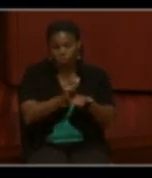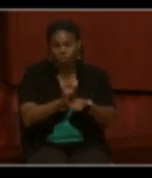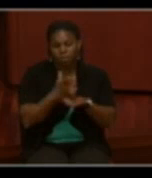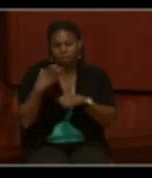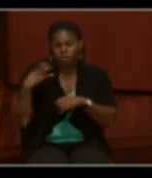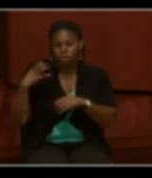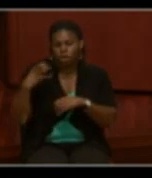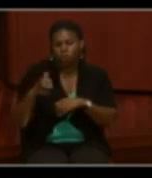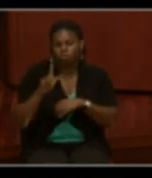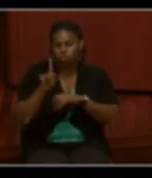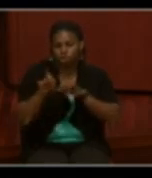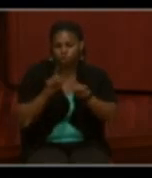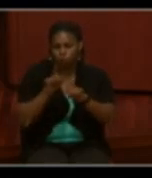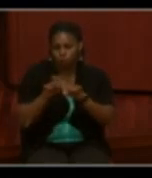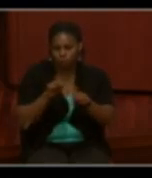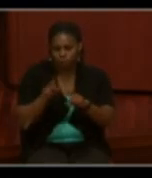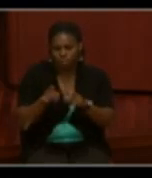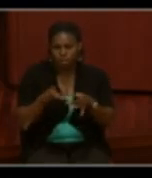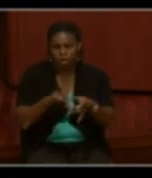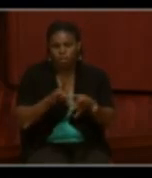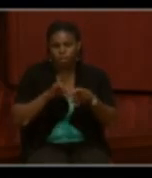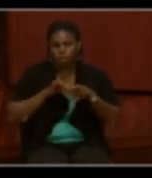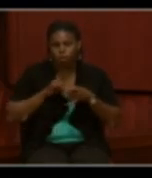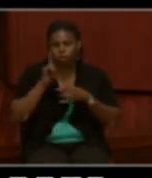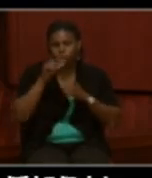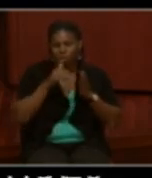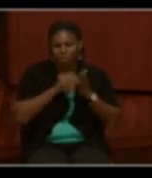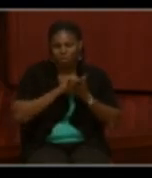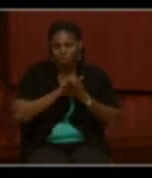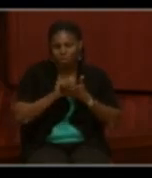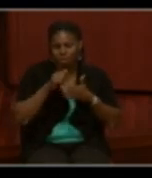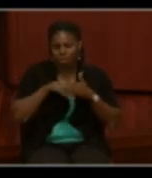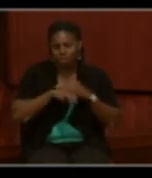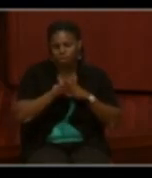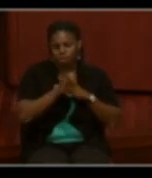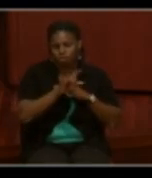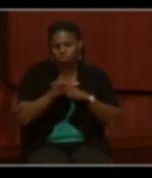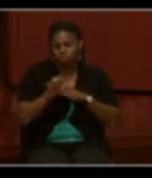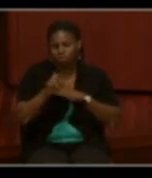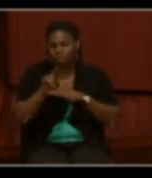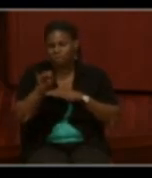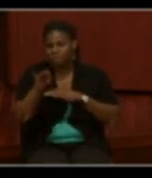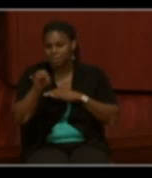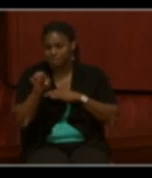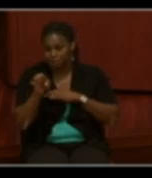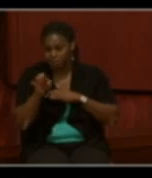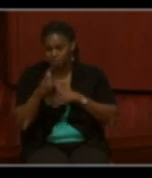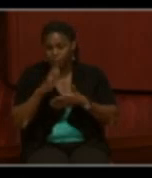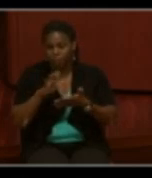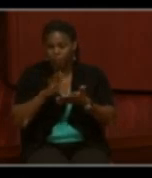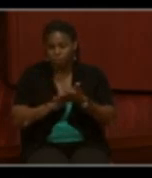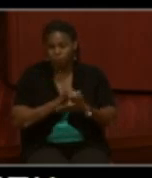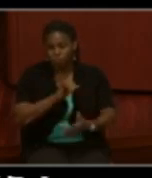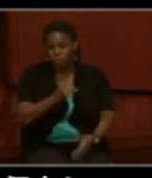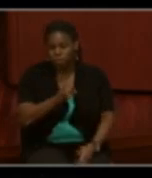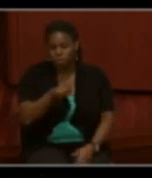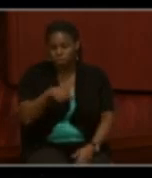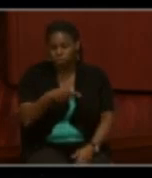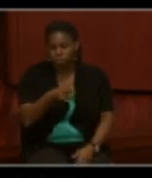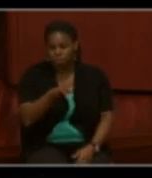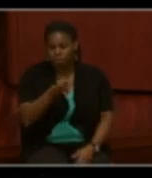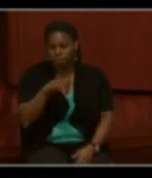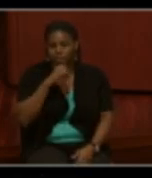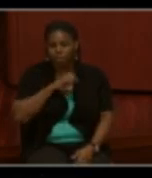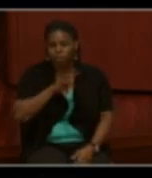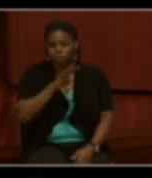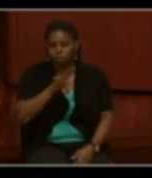survey. He owns $1,000 in real estate, according to the census. His wife, Josephine, age 42, is